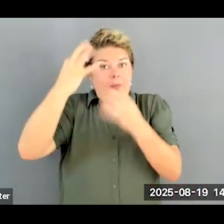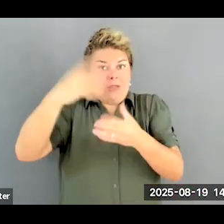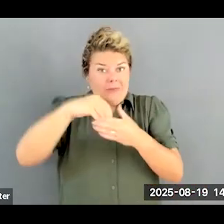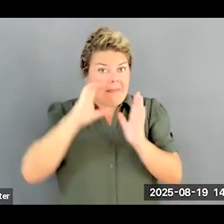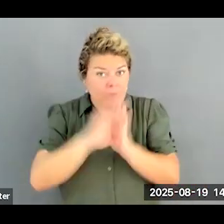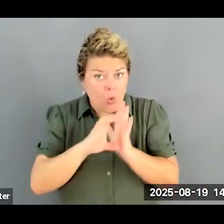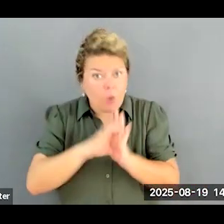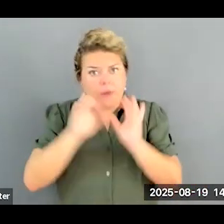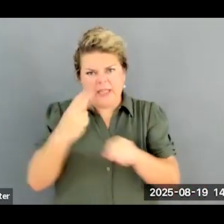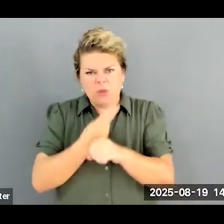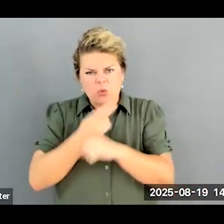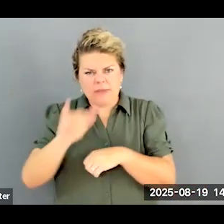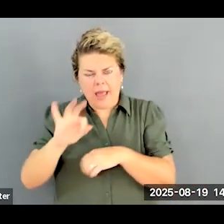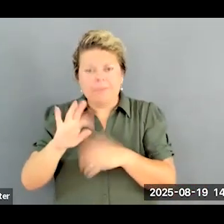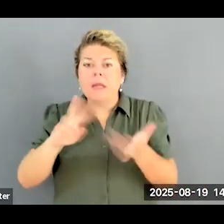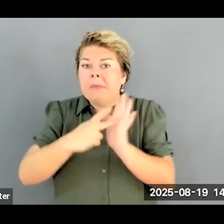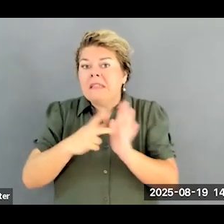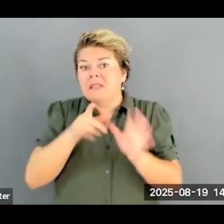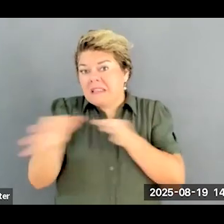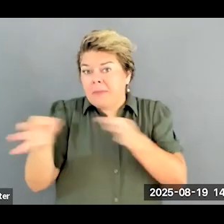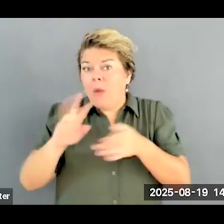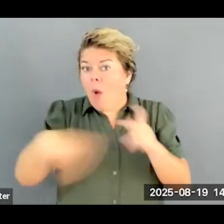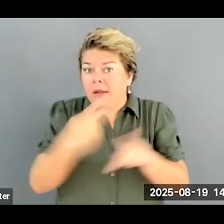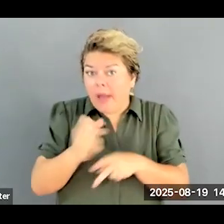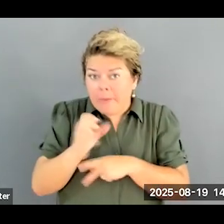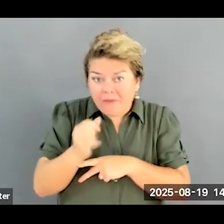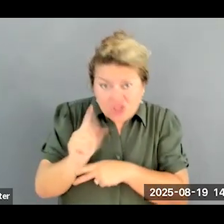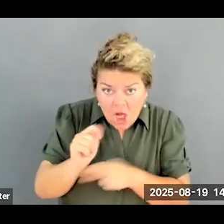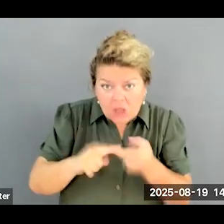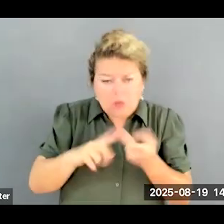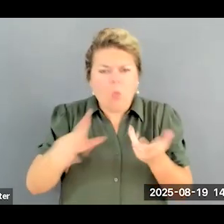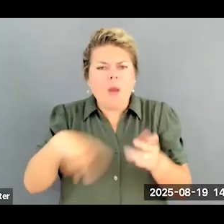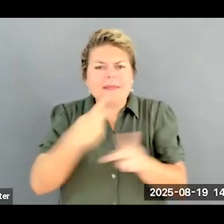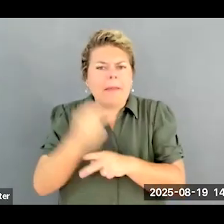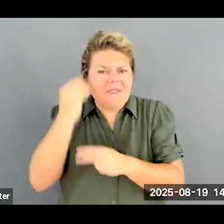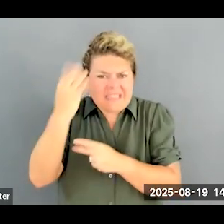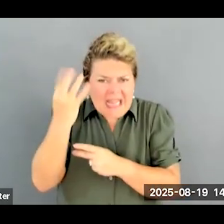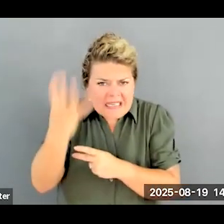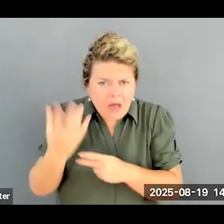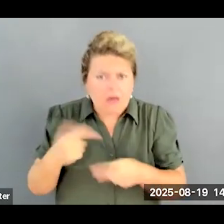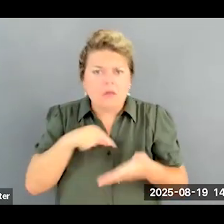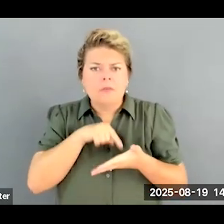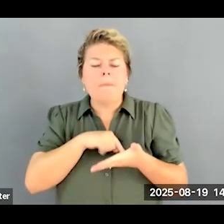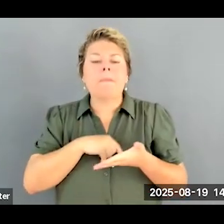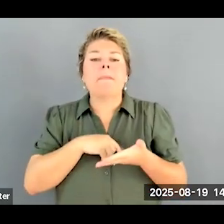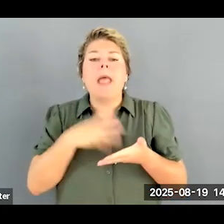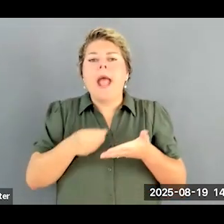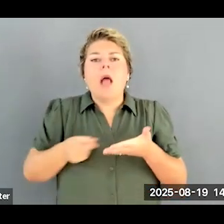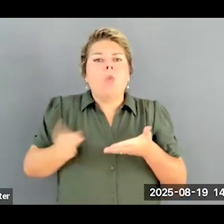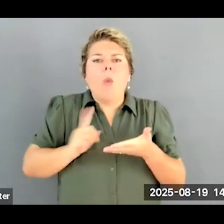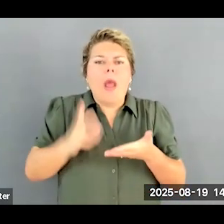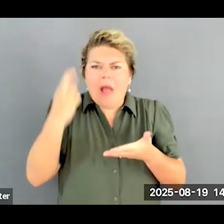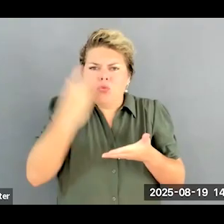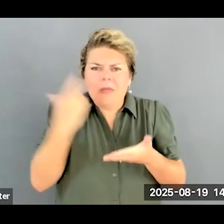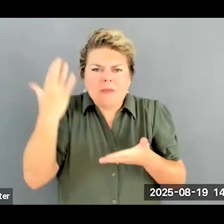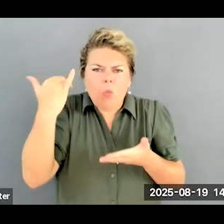would indicate what type of chart it is, what type of data it is, and then where and the reason for